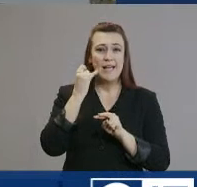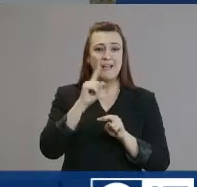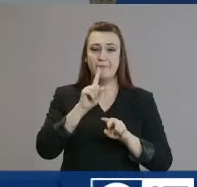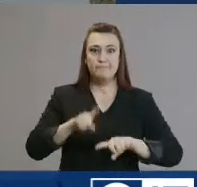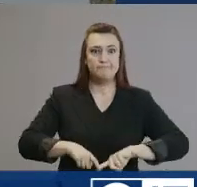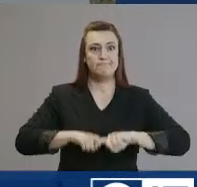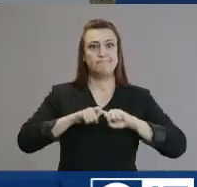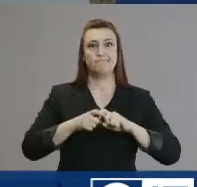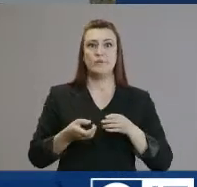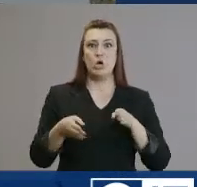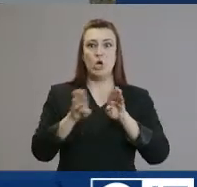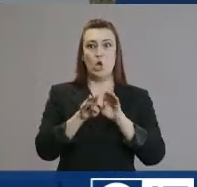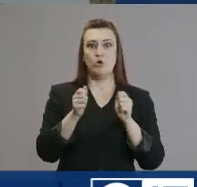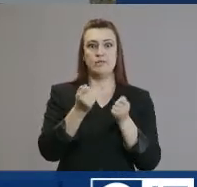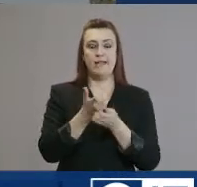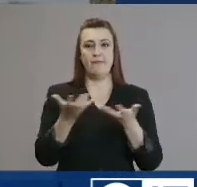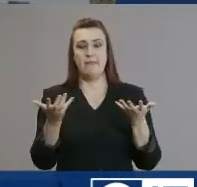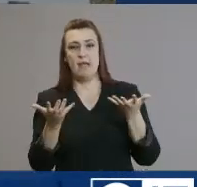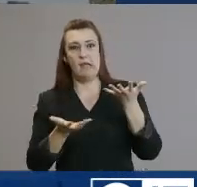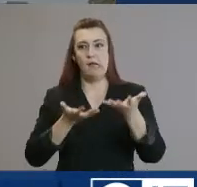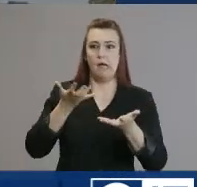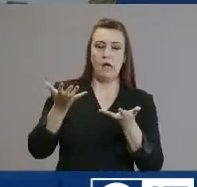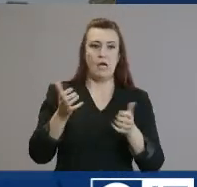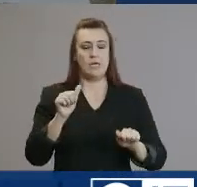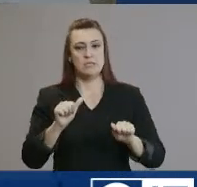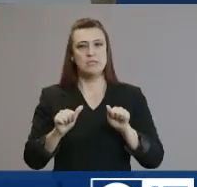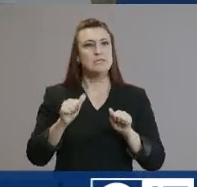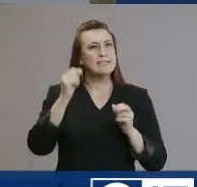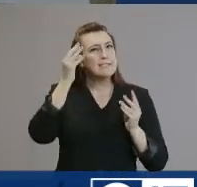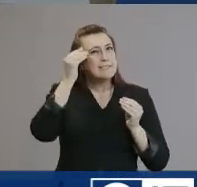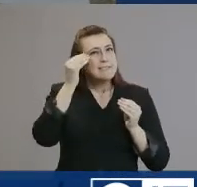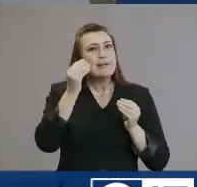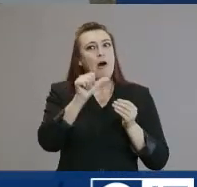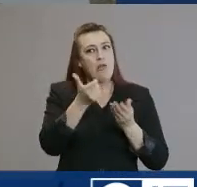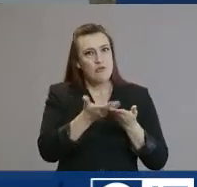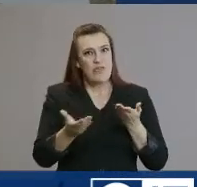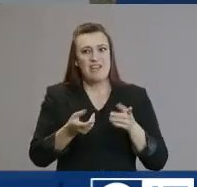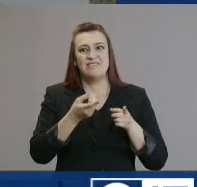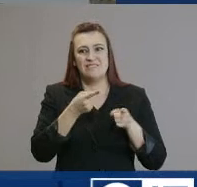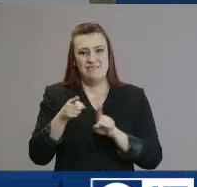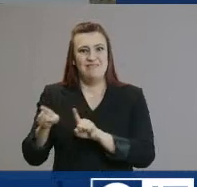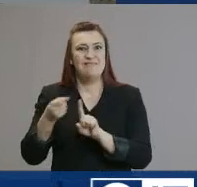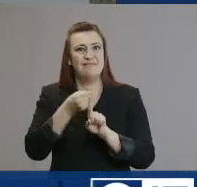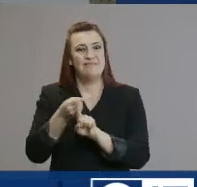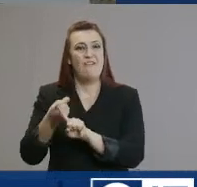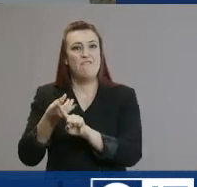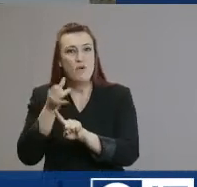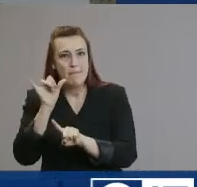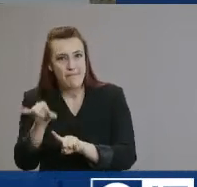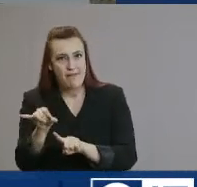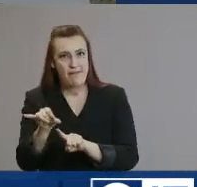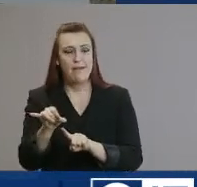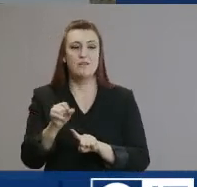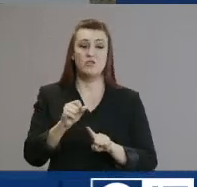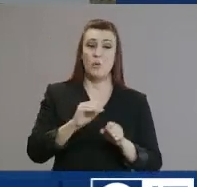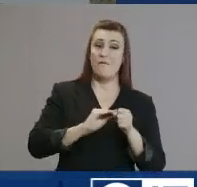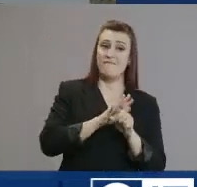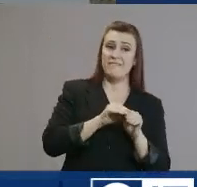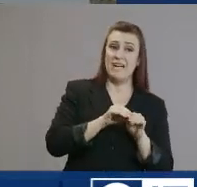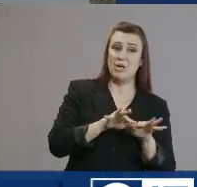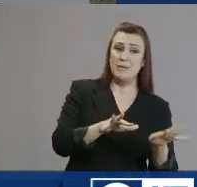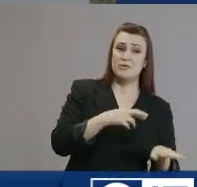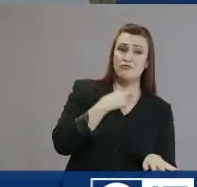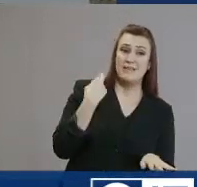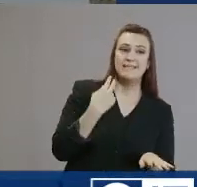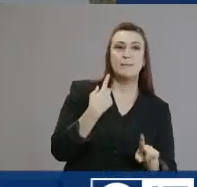could be. So we weigh the risk of the virus with the risk of those long-term public health impacts.